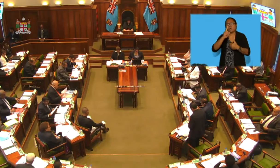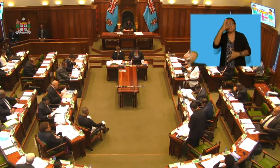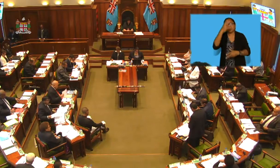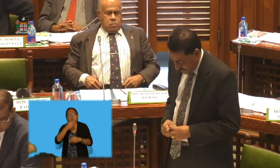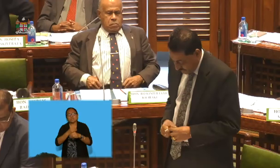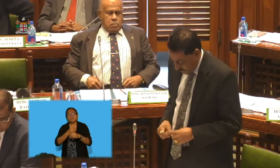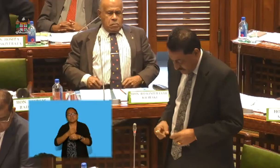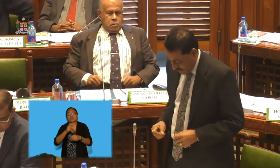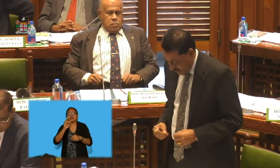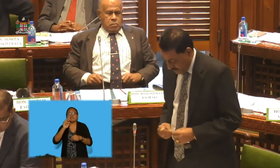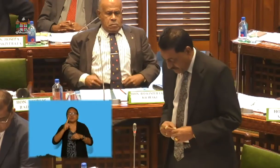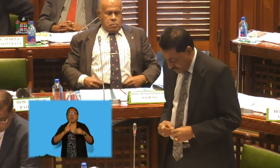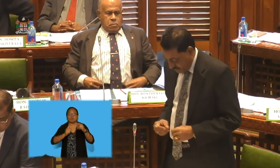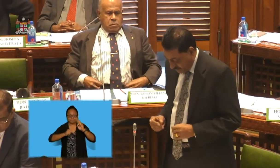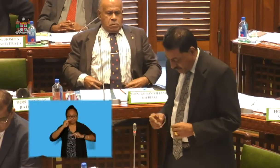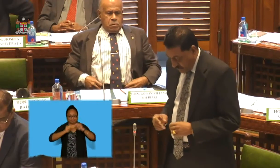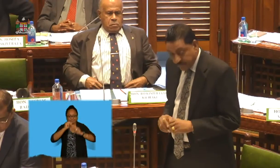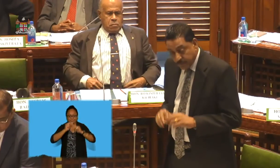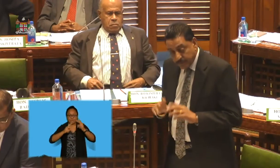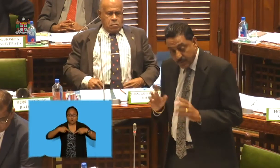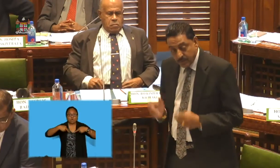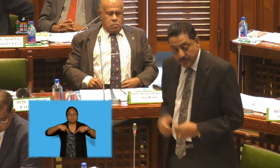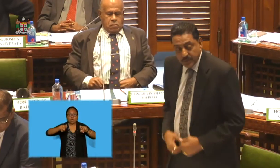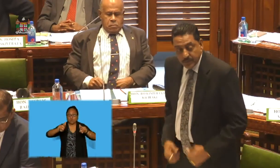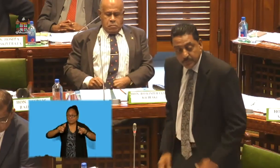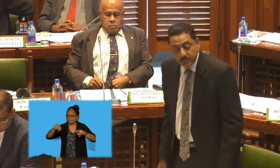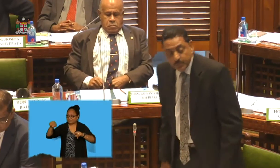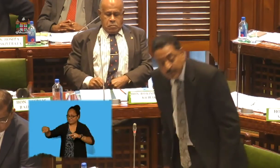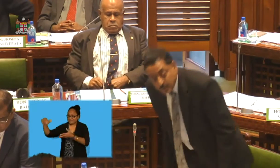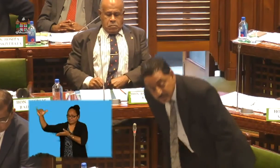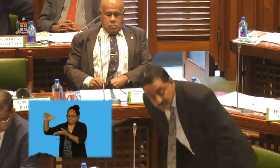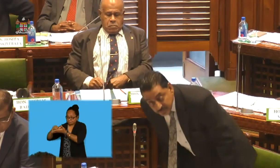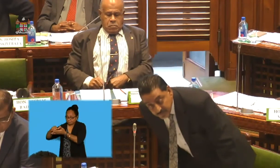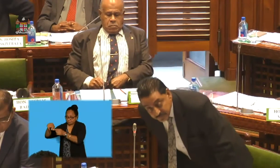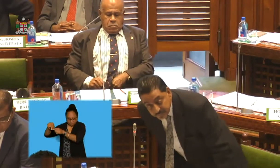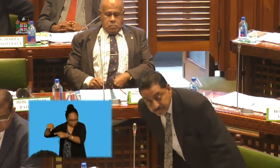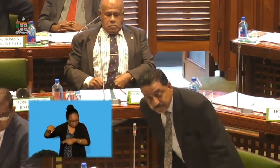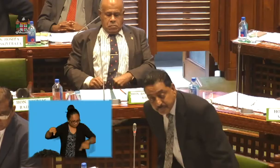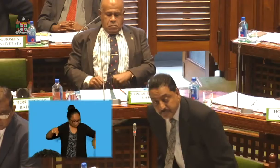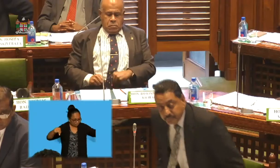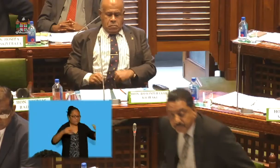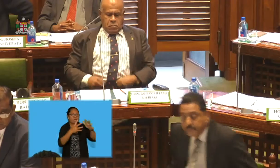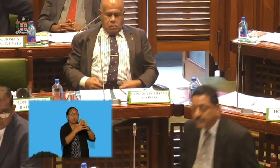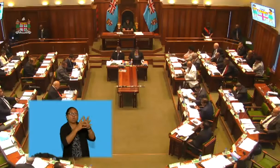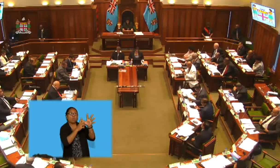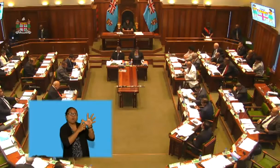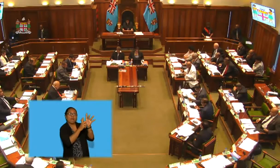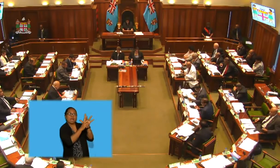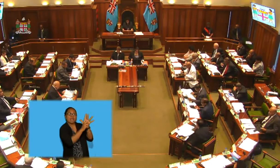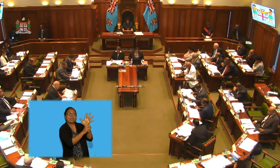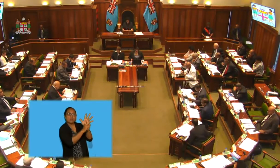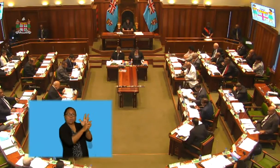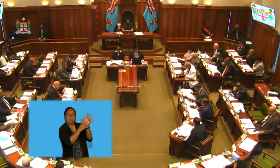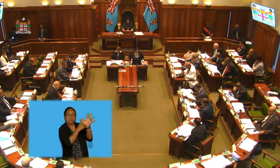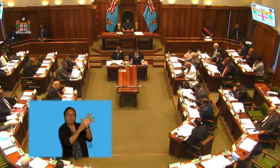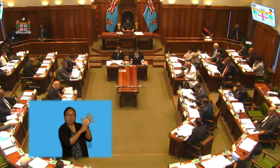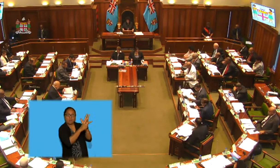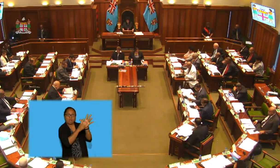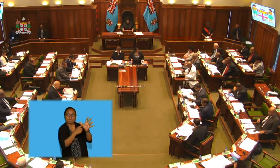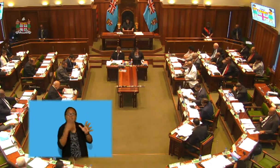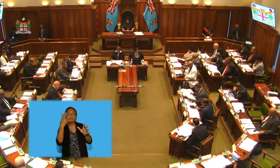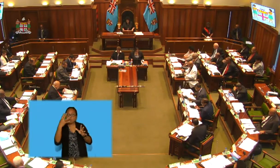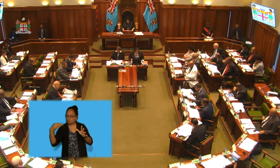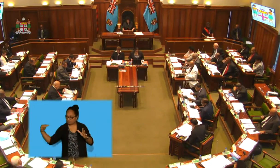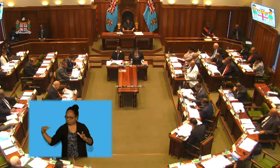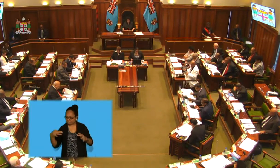for the completion of the four-lane highway from around Nandy Airport to Alonwa Junction? Thank you, Honourable Minister for